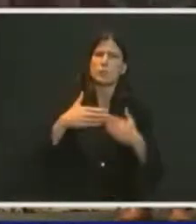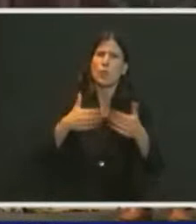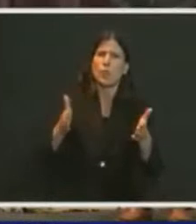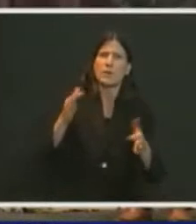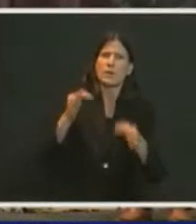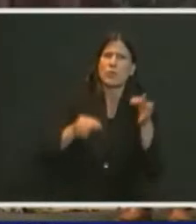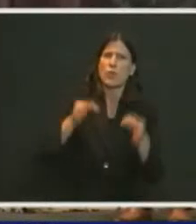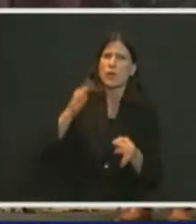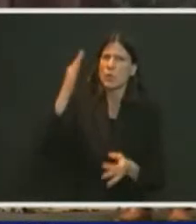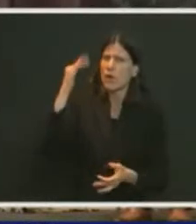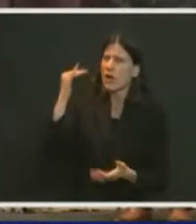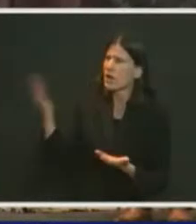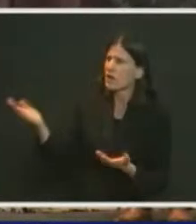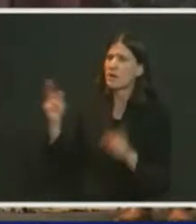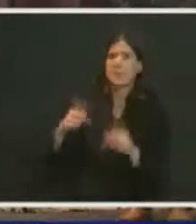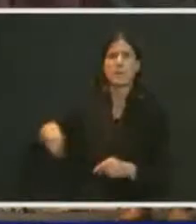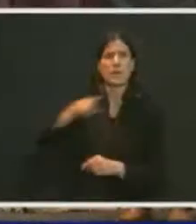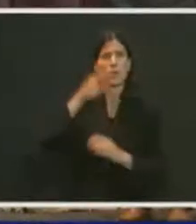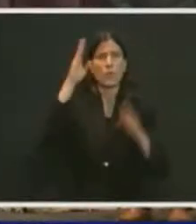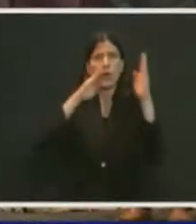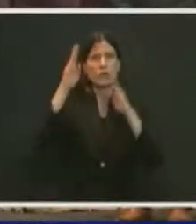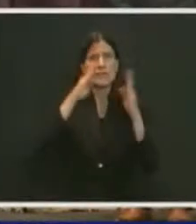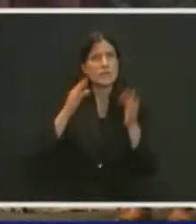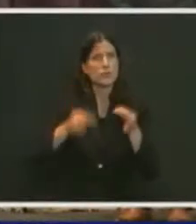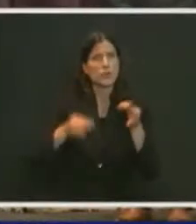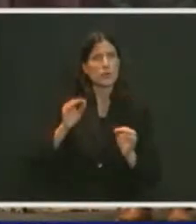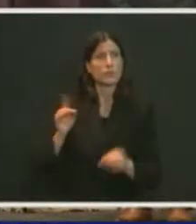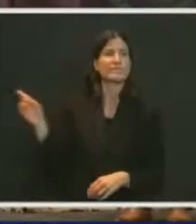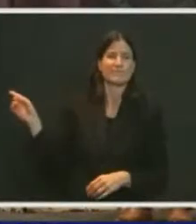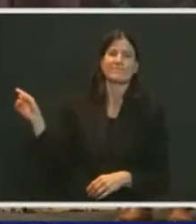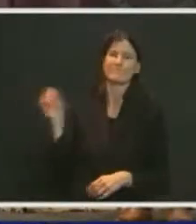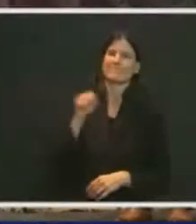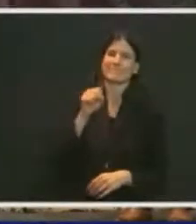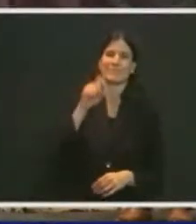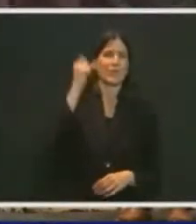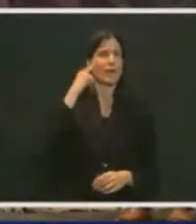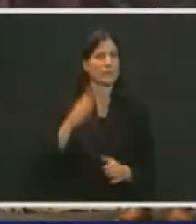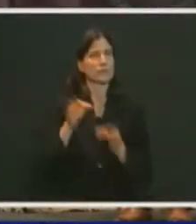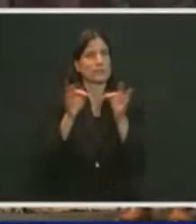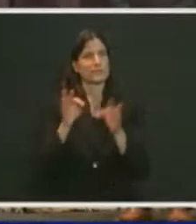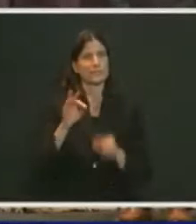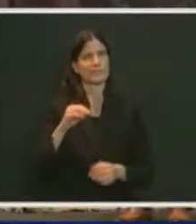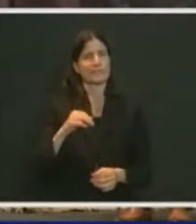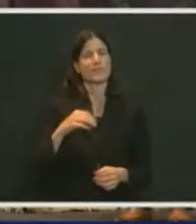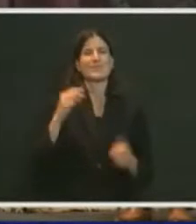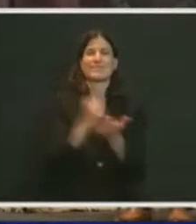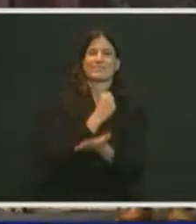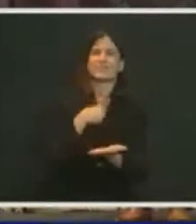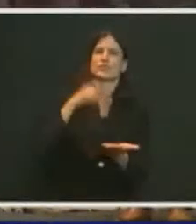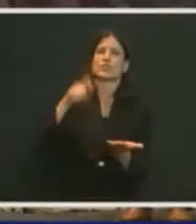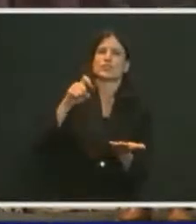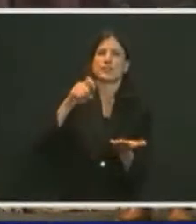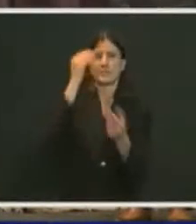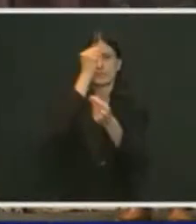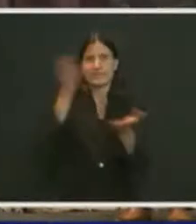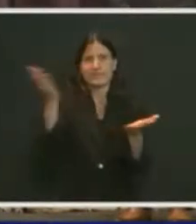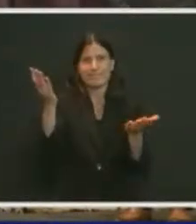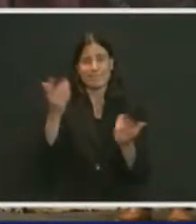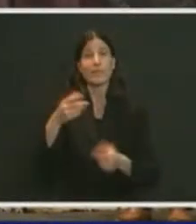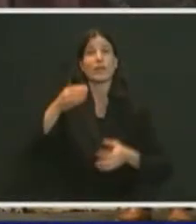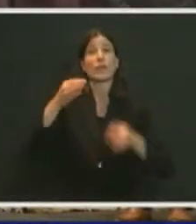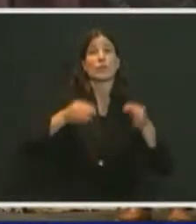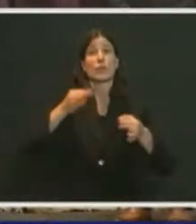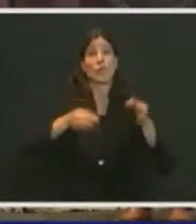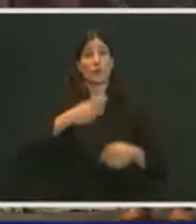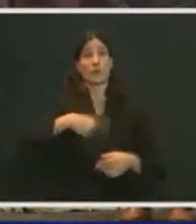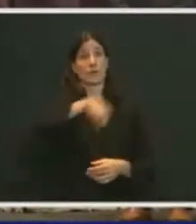people a great deal of anxiety? Yeah, I had hoped to have something to say today. The courts are still figuring it out, and they did it.